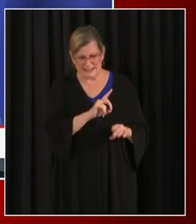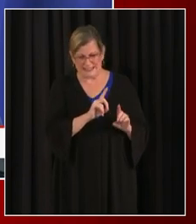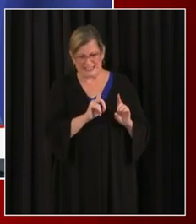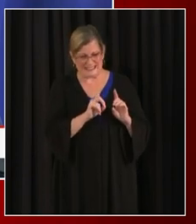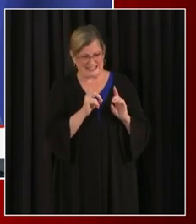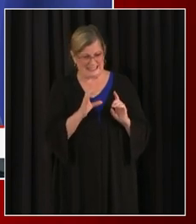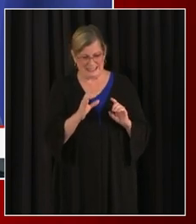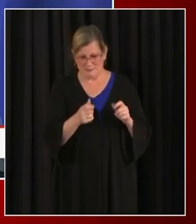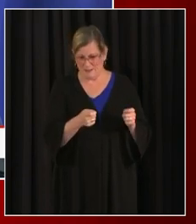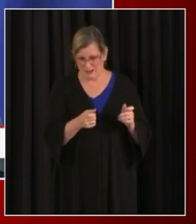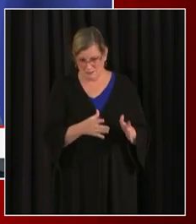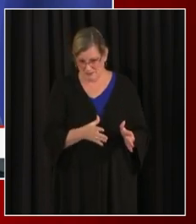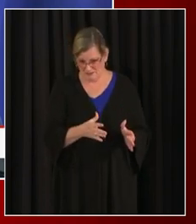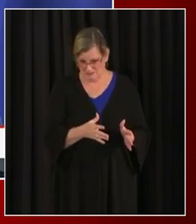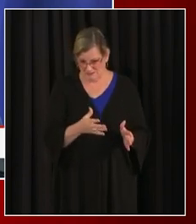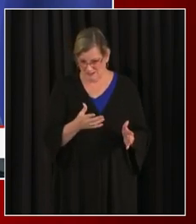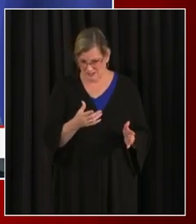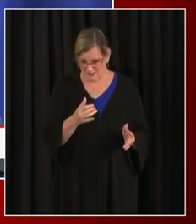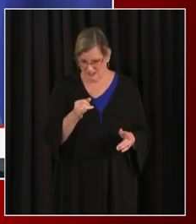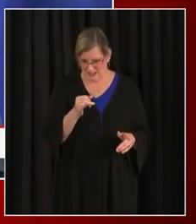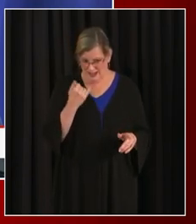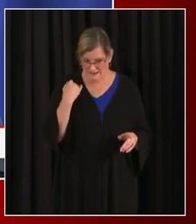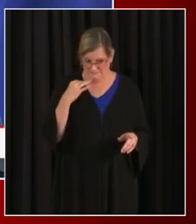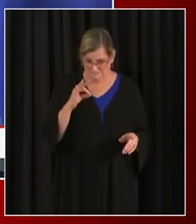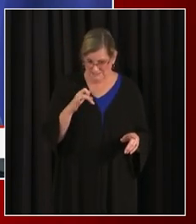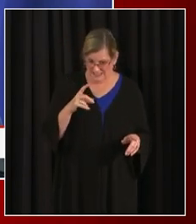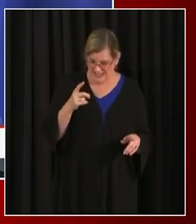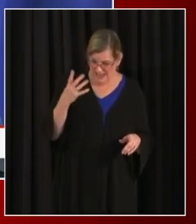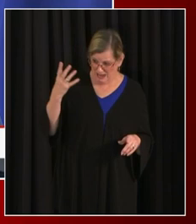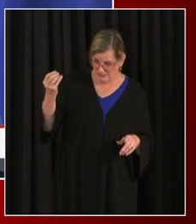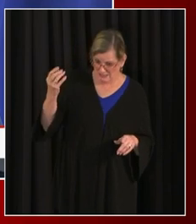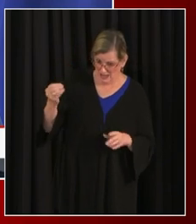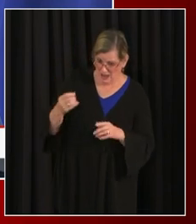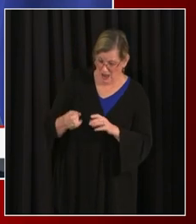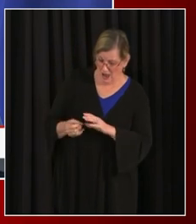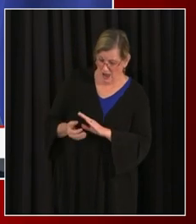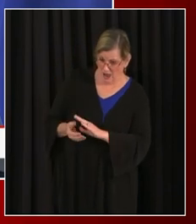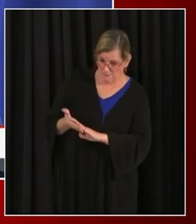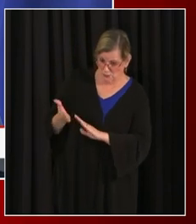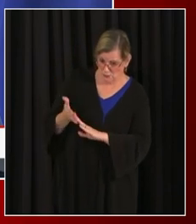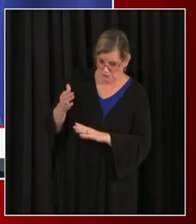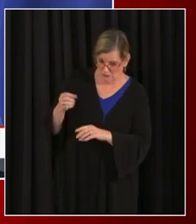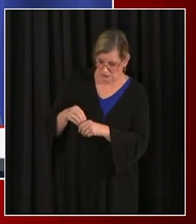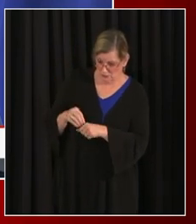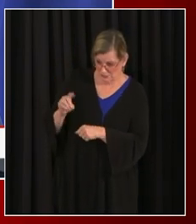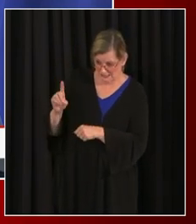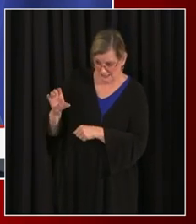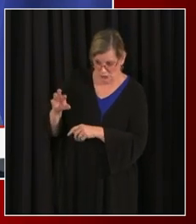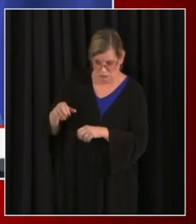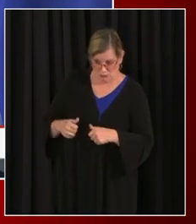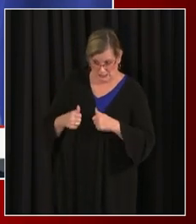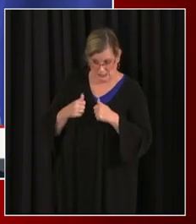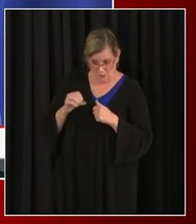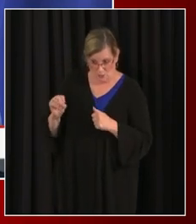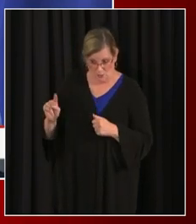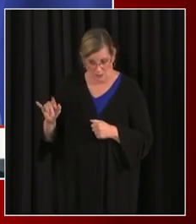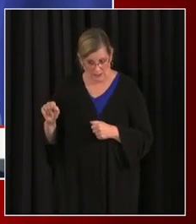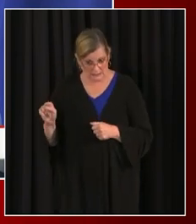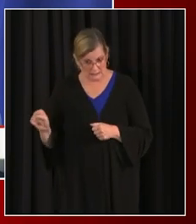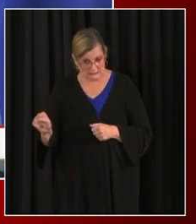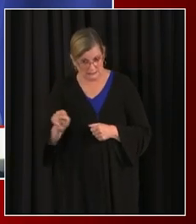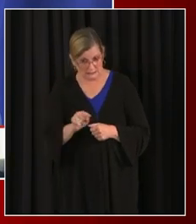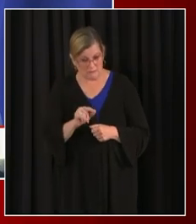question, would those fields and outdoor opportunities go first priority to DC-based groups? Our